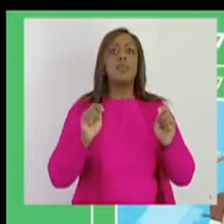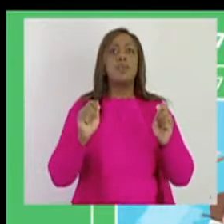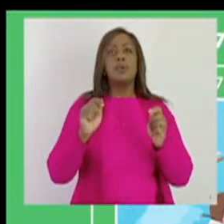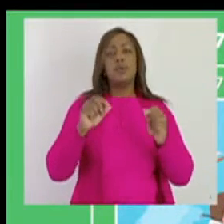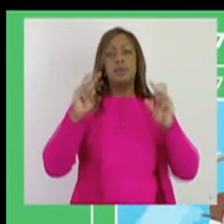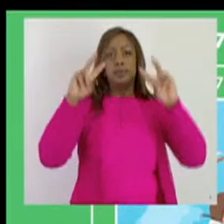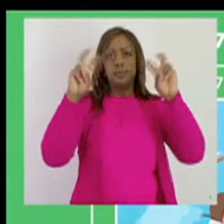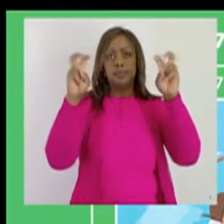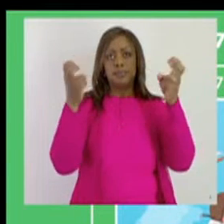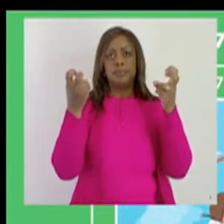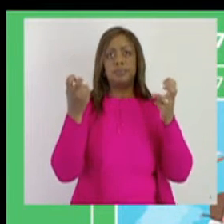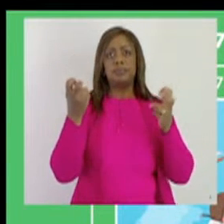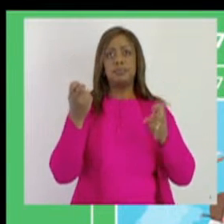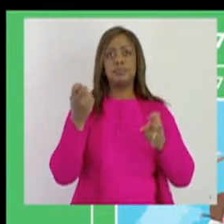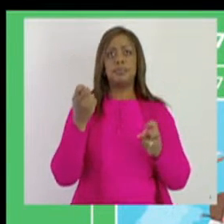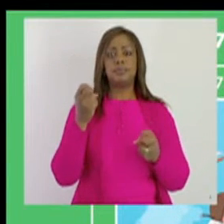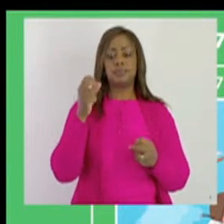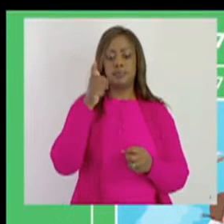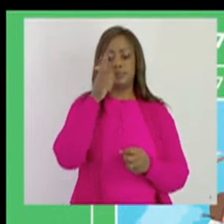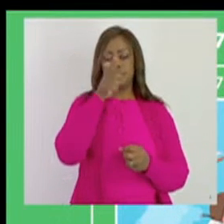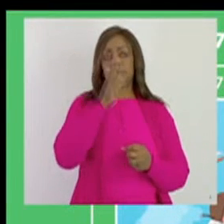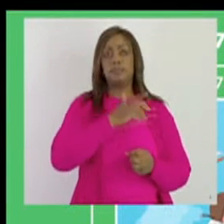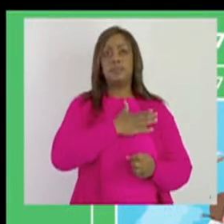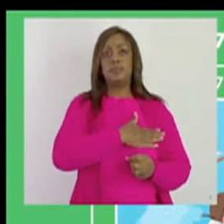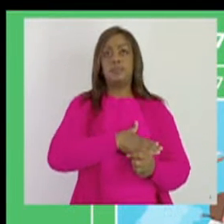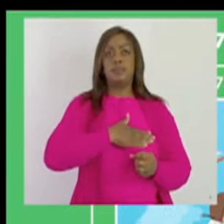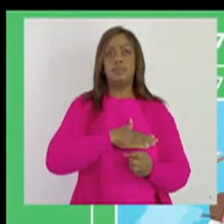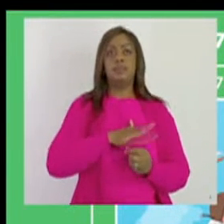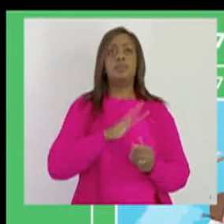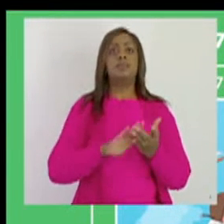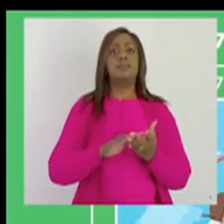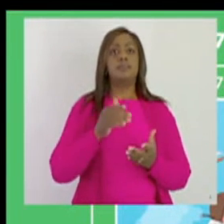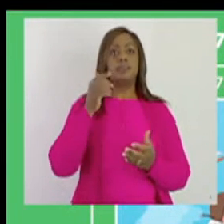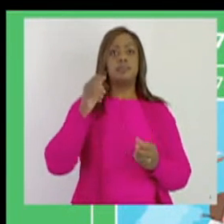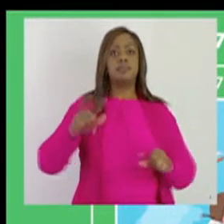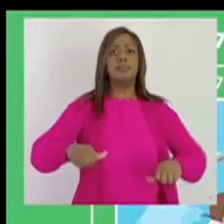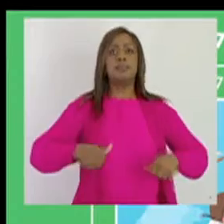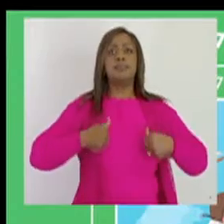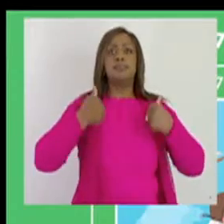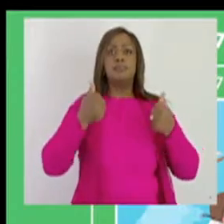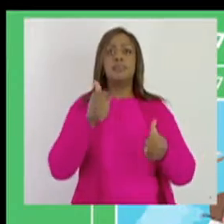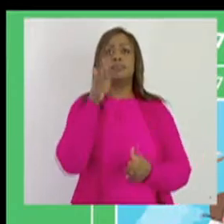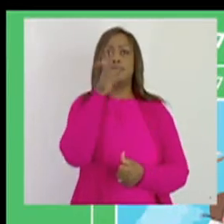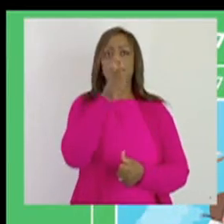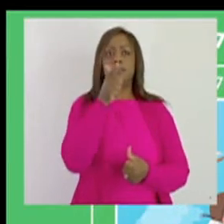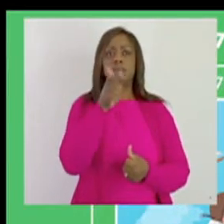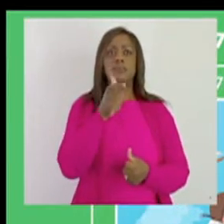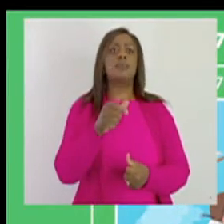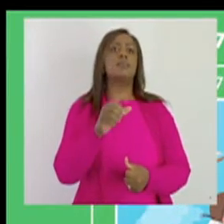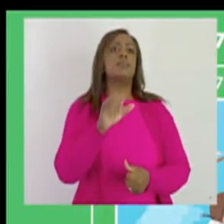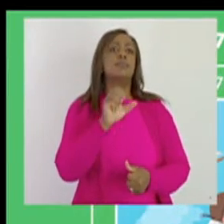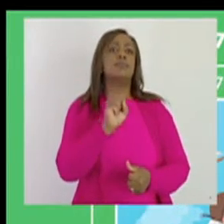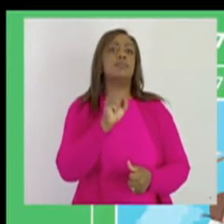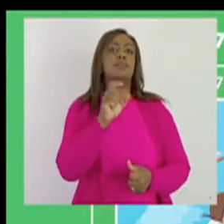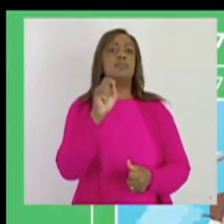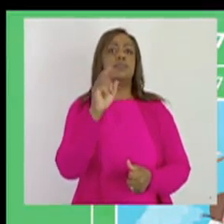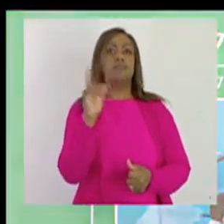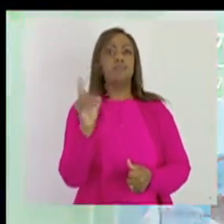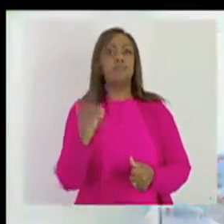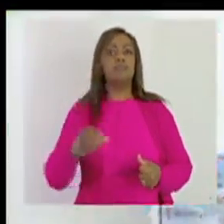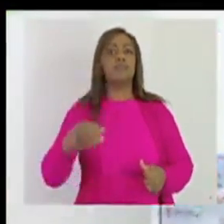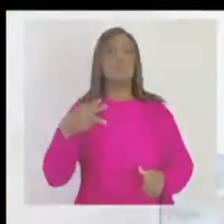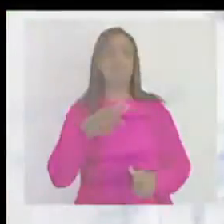Okay. Science, grade 7, lesson 3, sexuality and sexual health, STDs, HIV, and